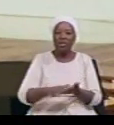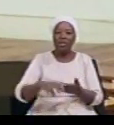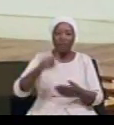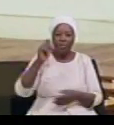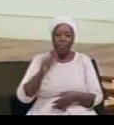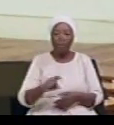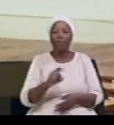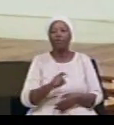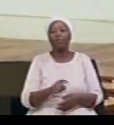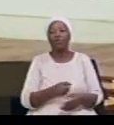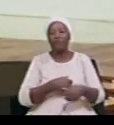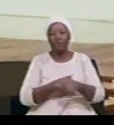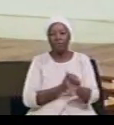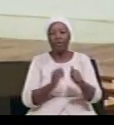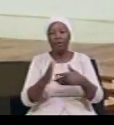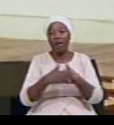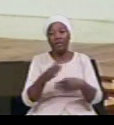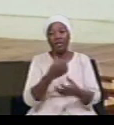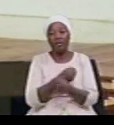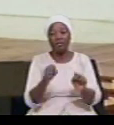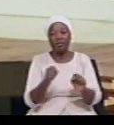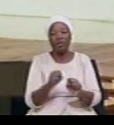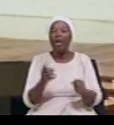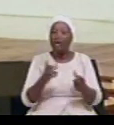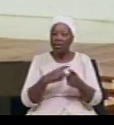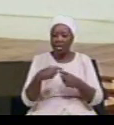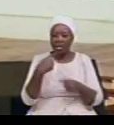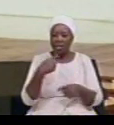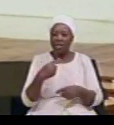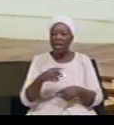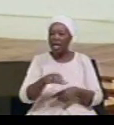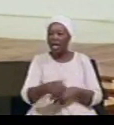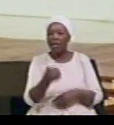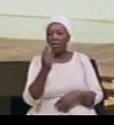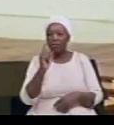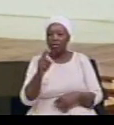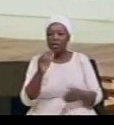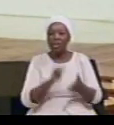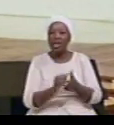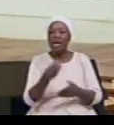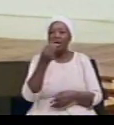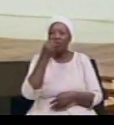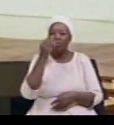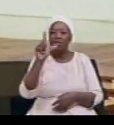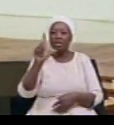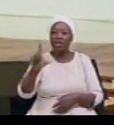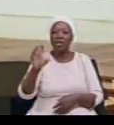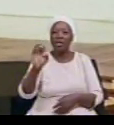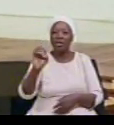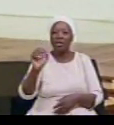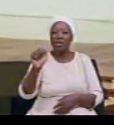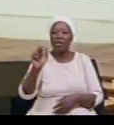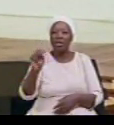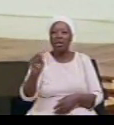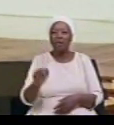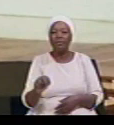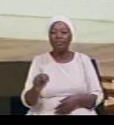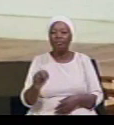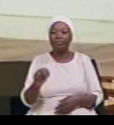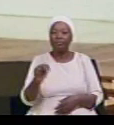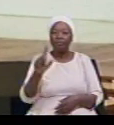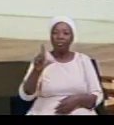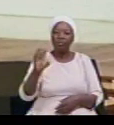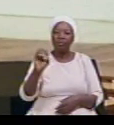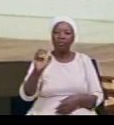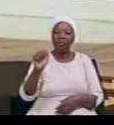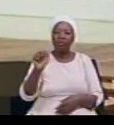anyone that eats leaven after the Lord had passed over